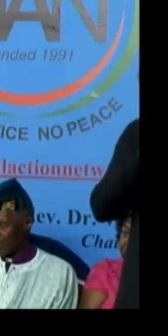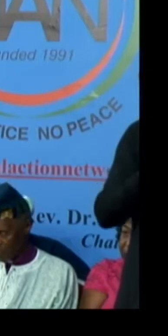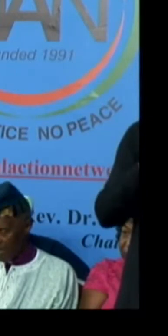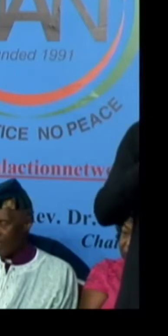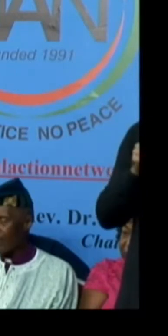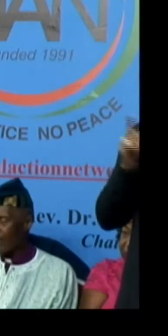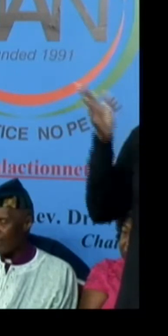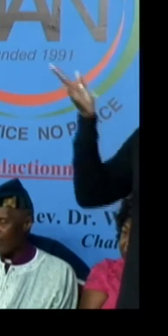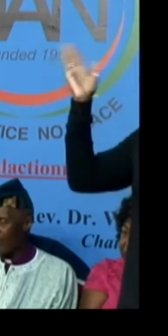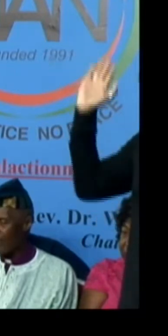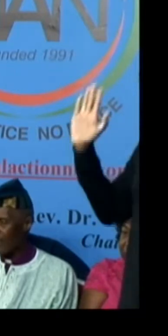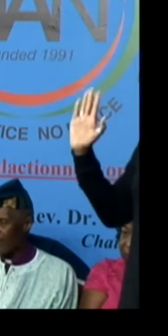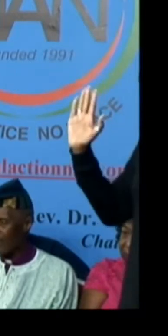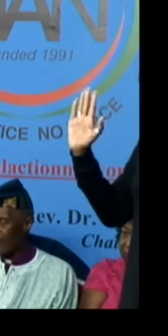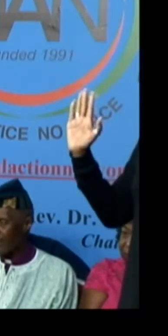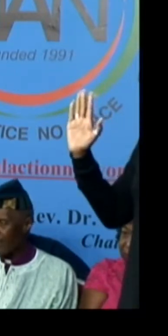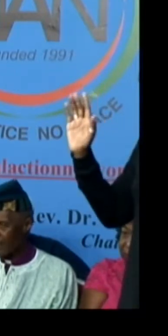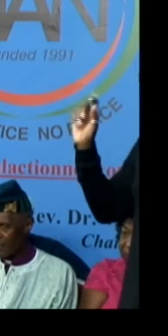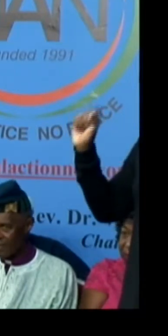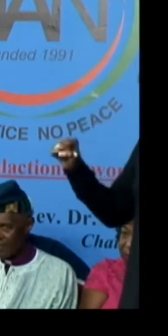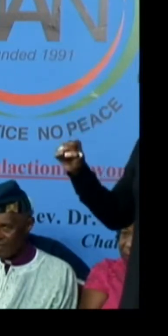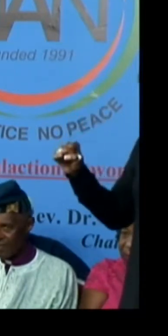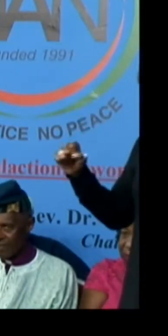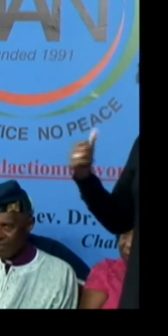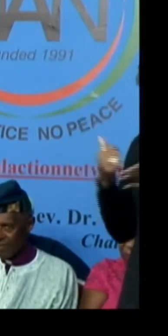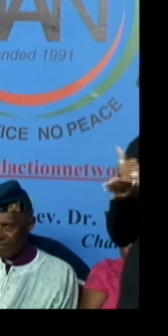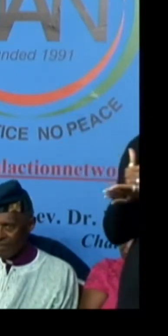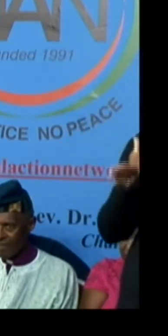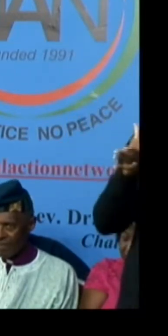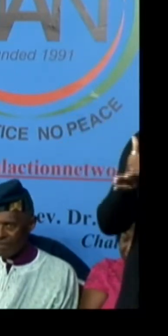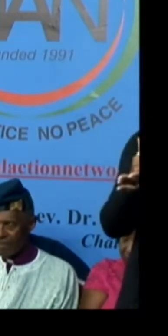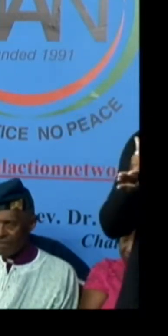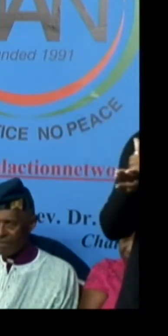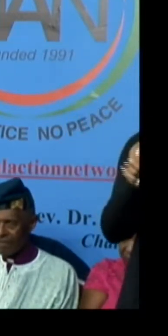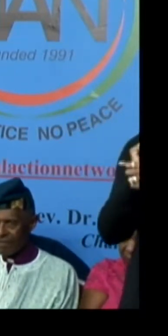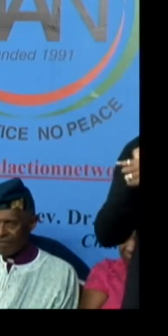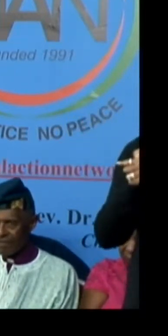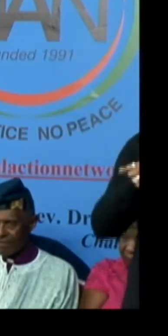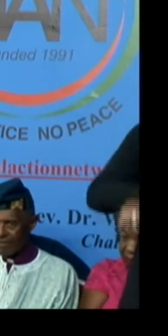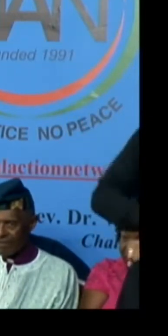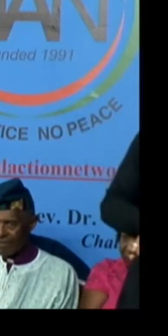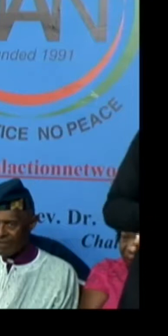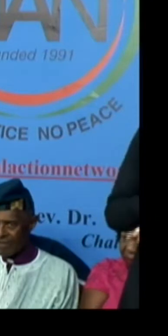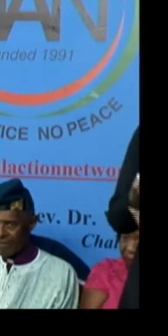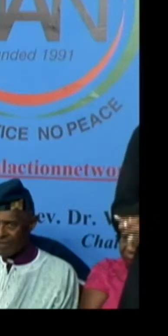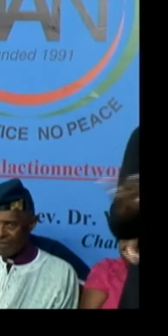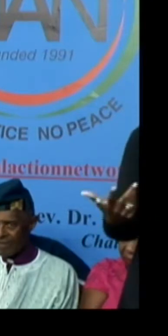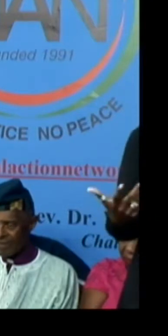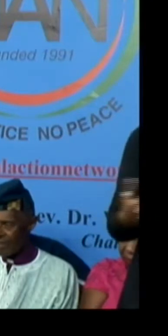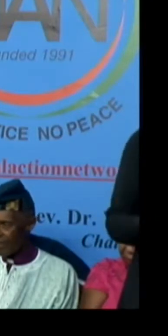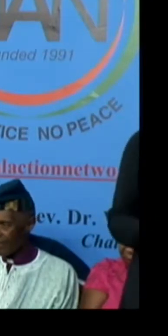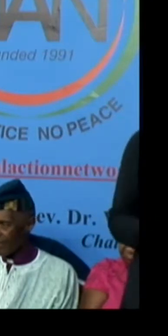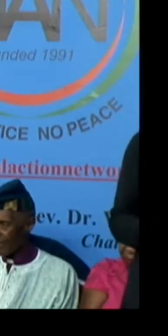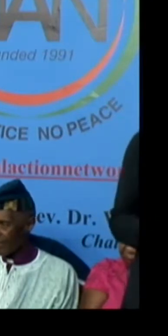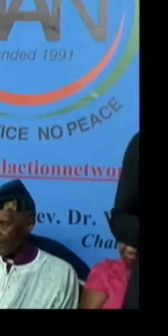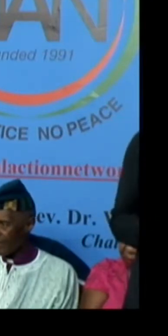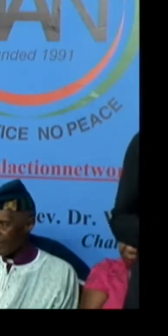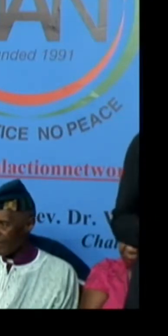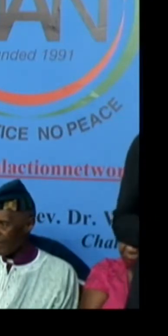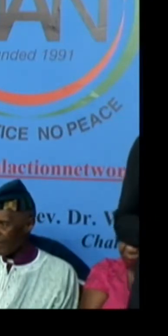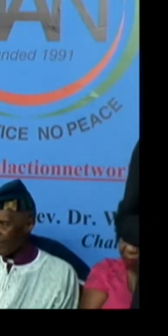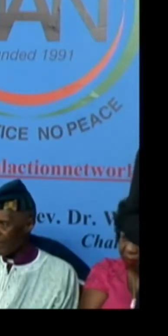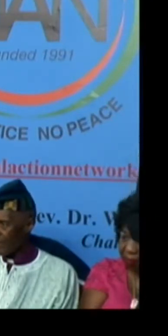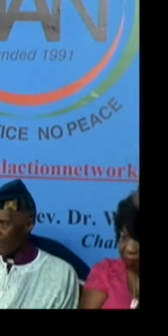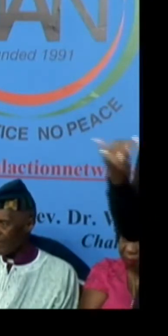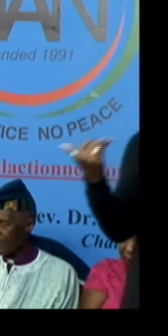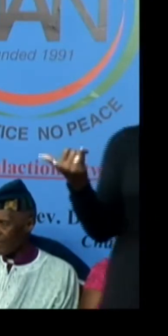it, so that he can raise you up. But then once you are raised up, you're raised so